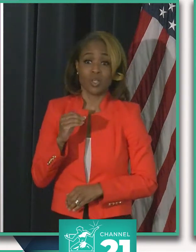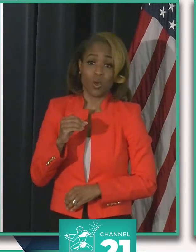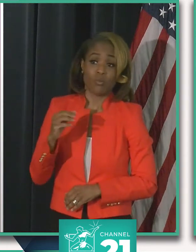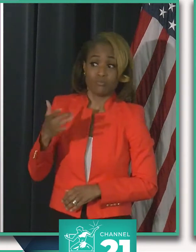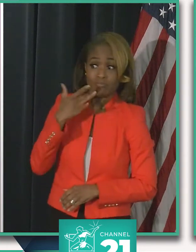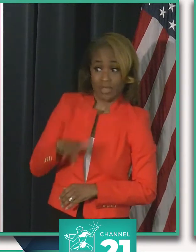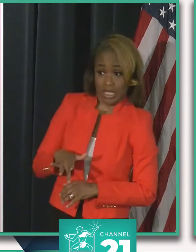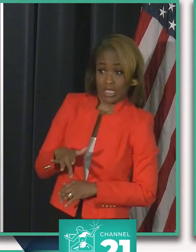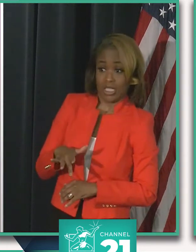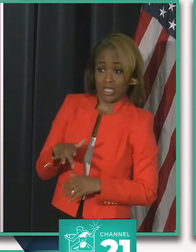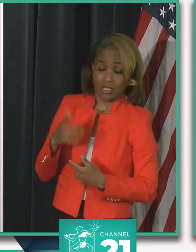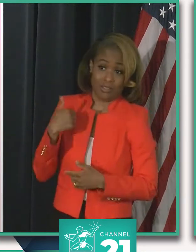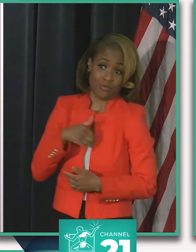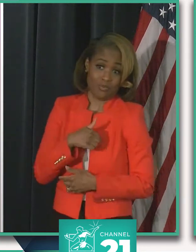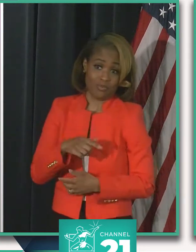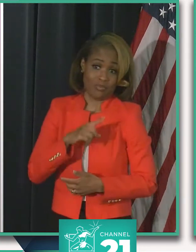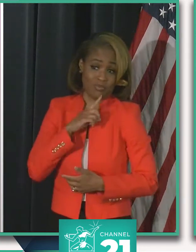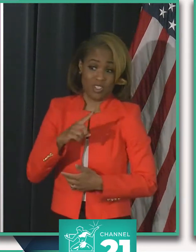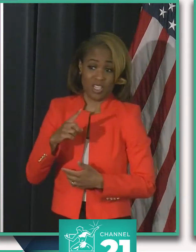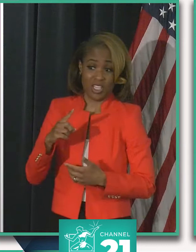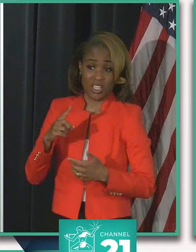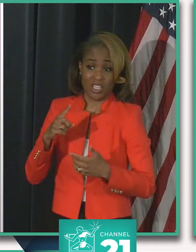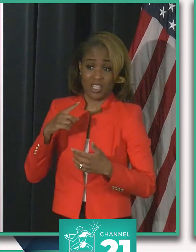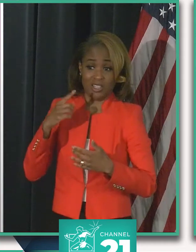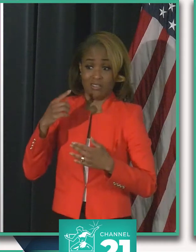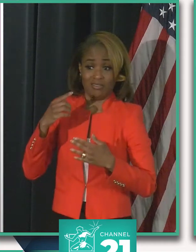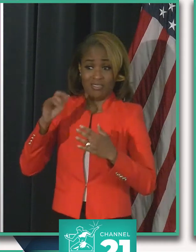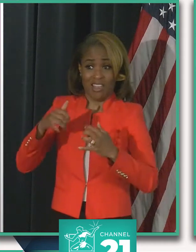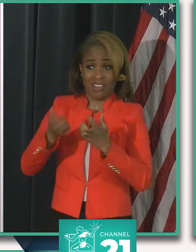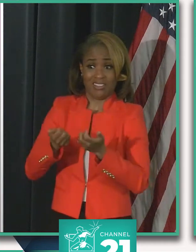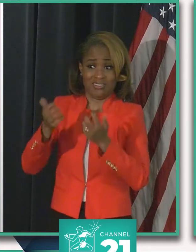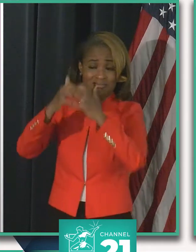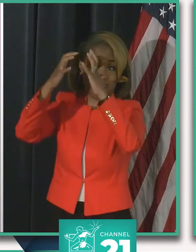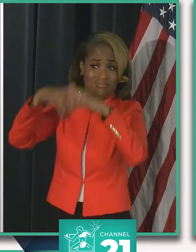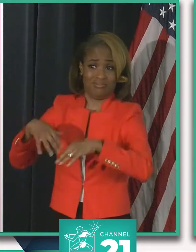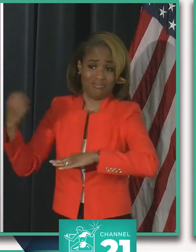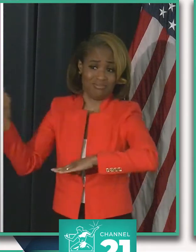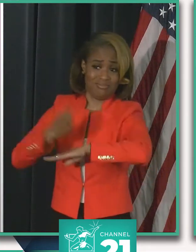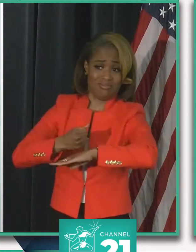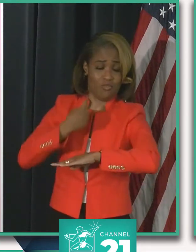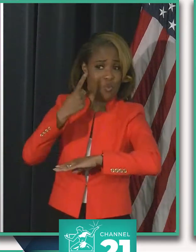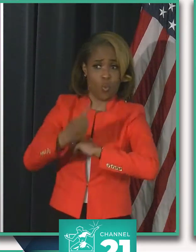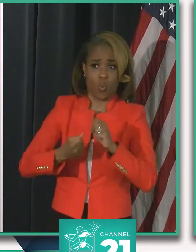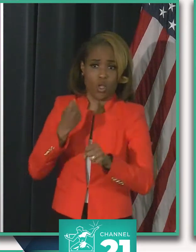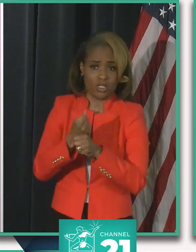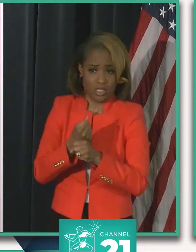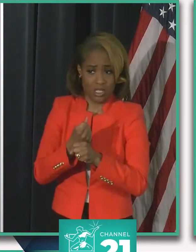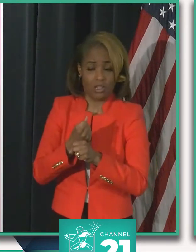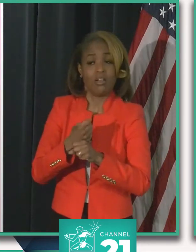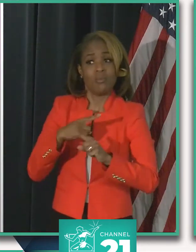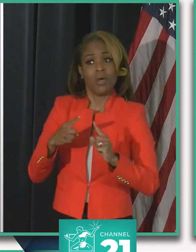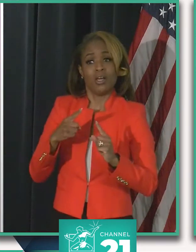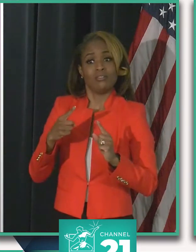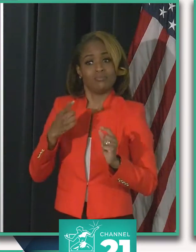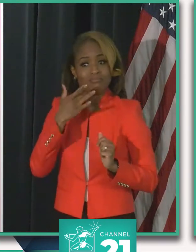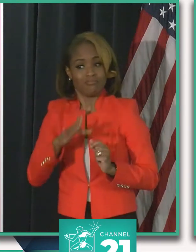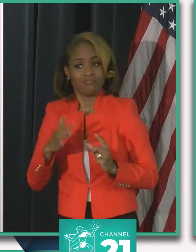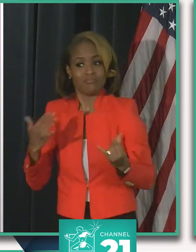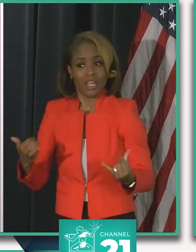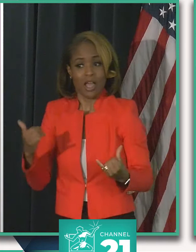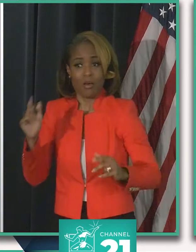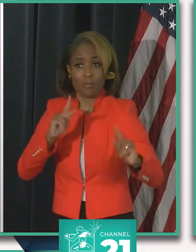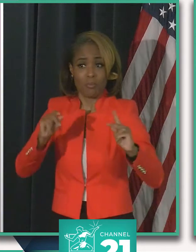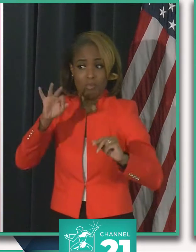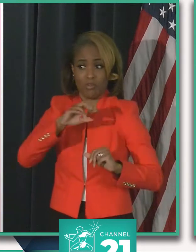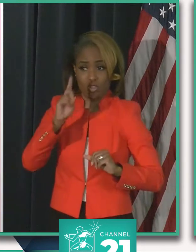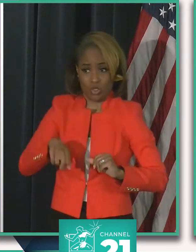fortunately, we basically had demolition shut down in this city for a year. But fortunately, the people of